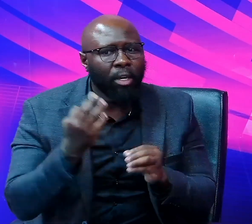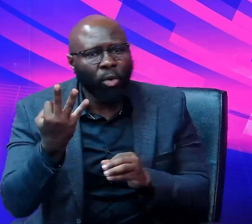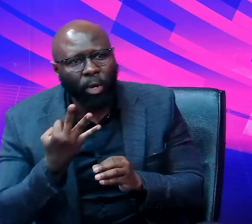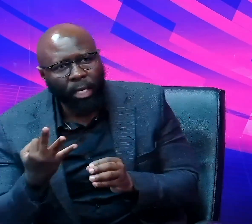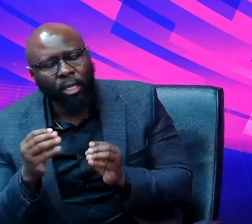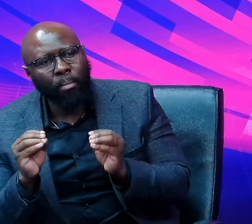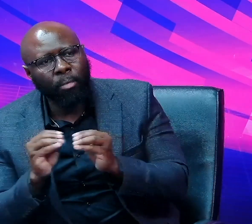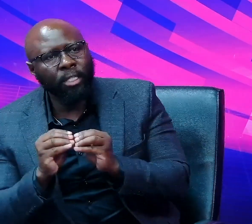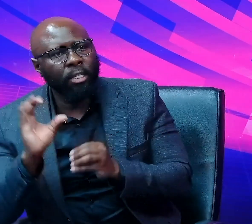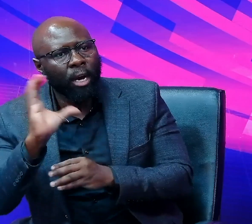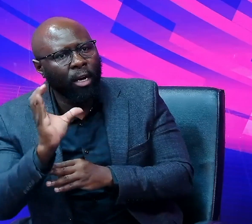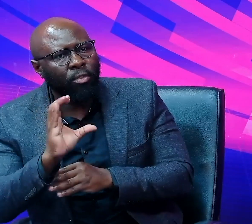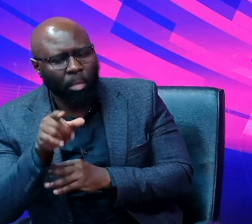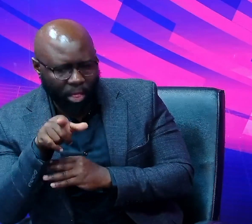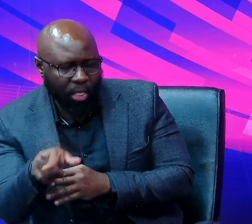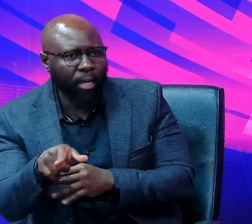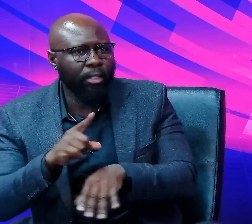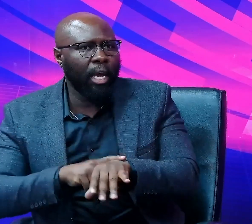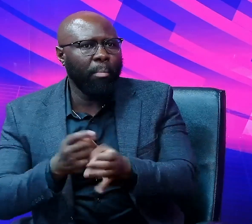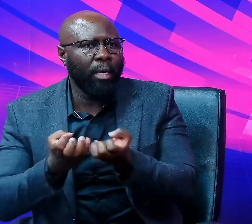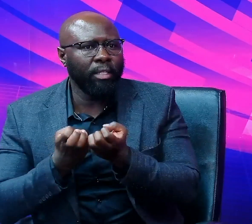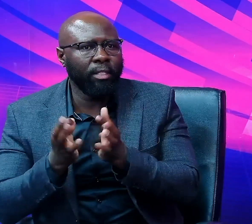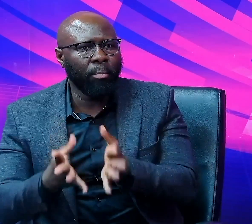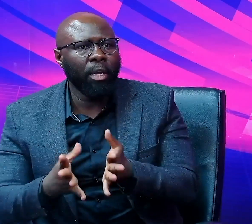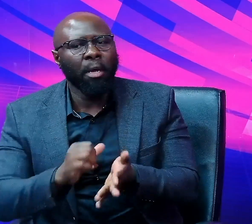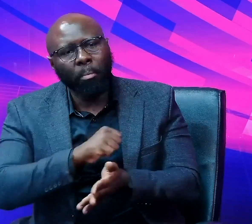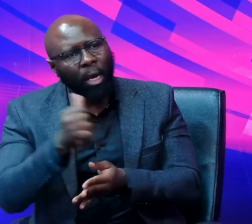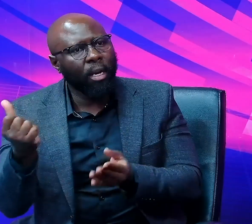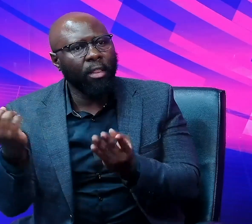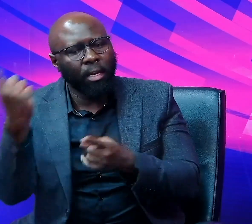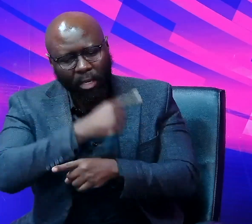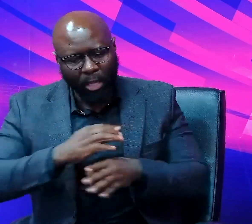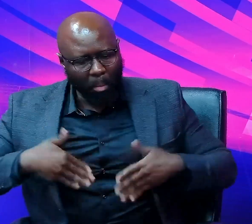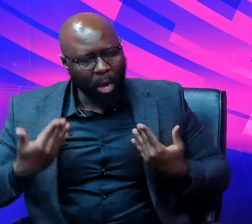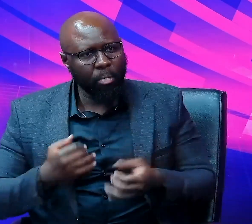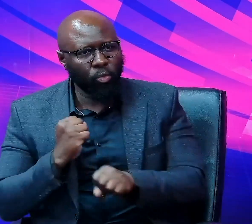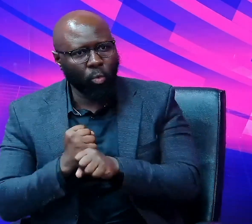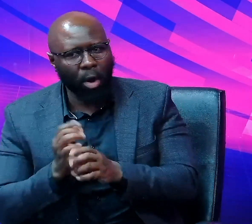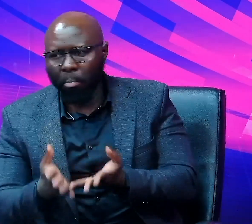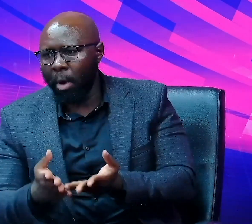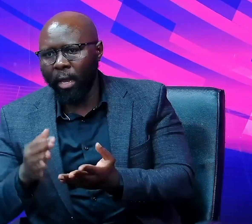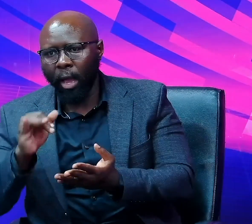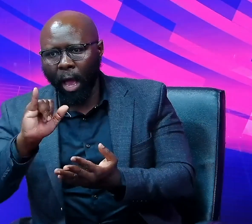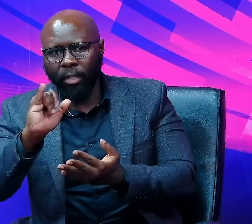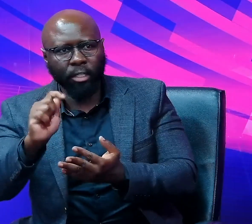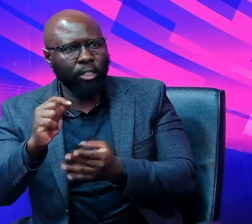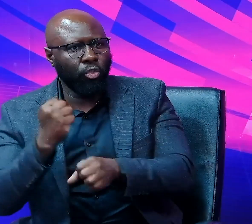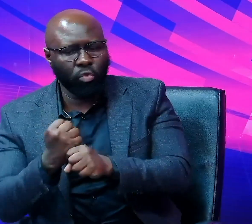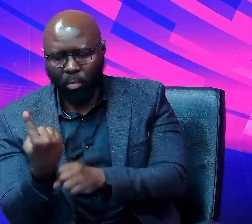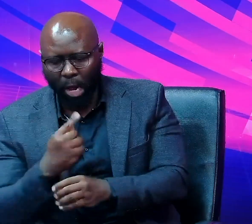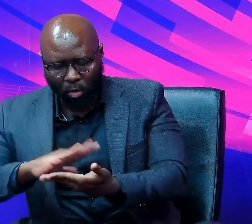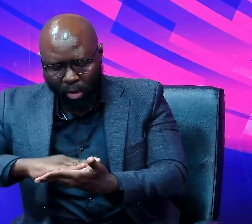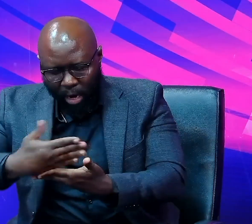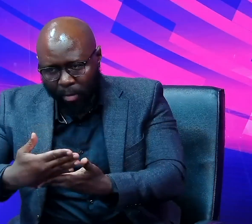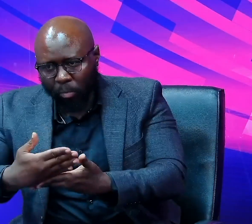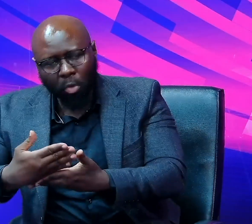might have, whenever they have meetings, maybe on Monday, on Wednesday, when their clients, that's time they might need an interpreter. But the other days, they